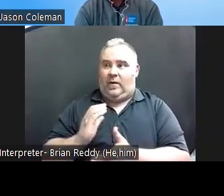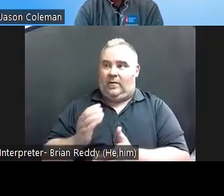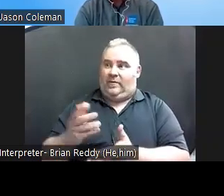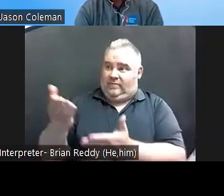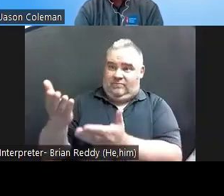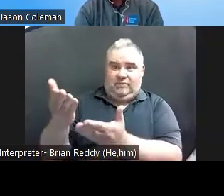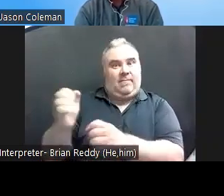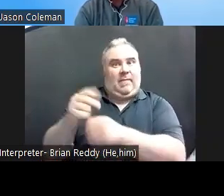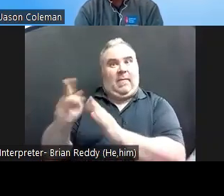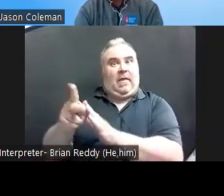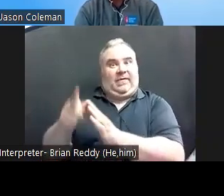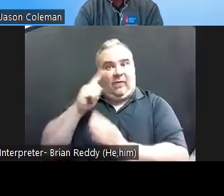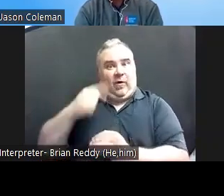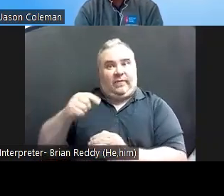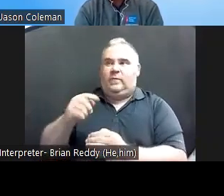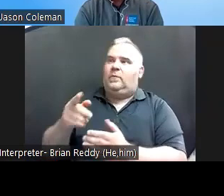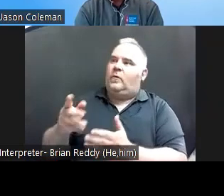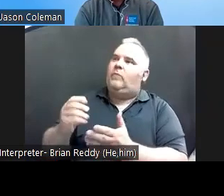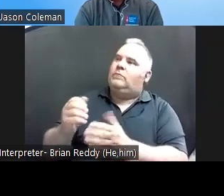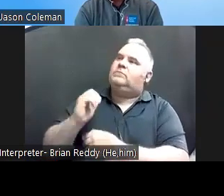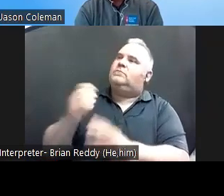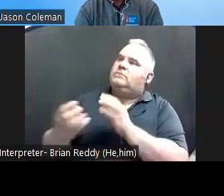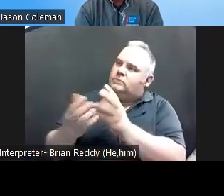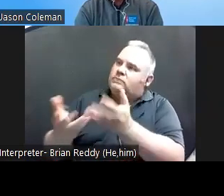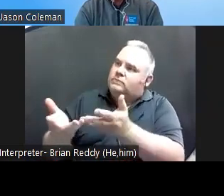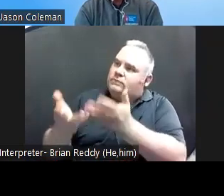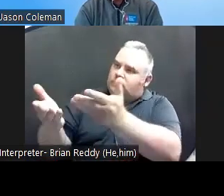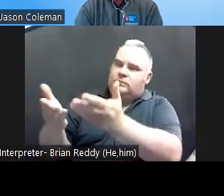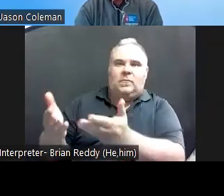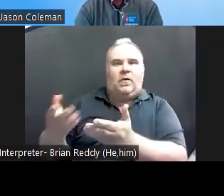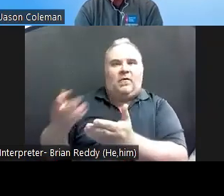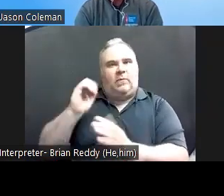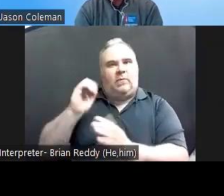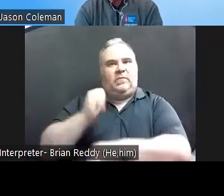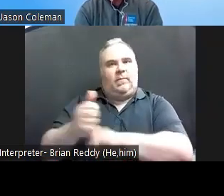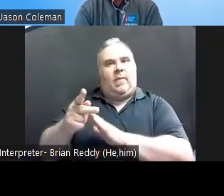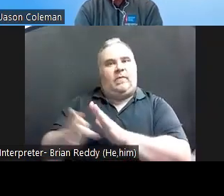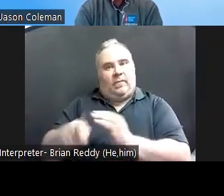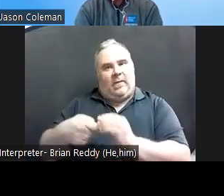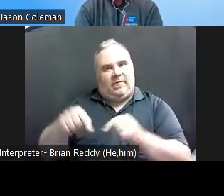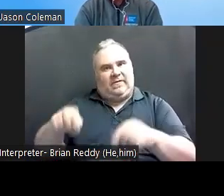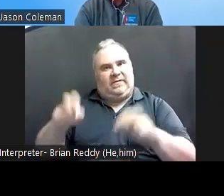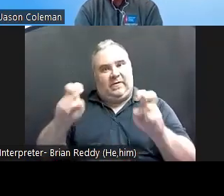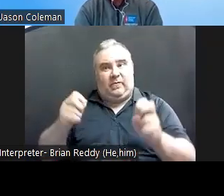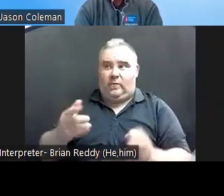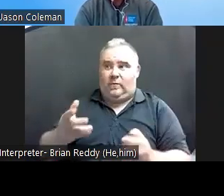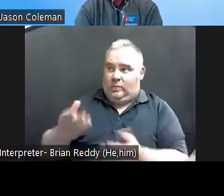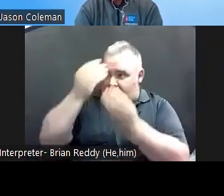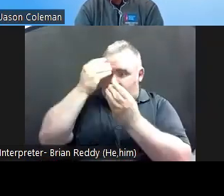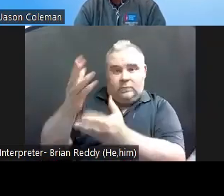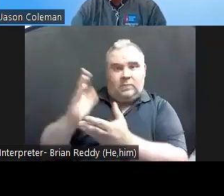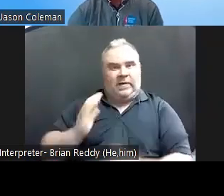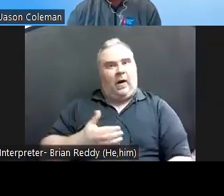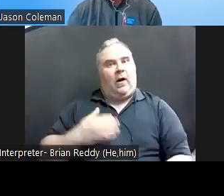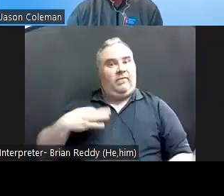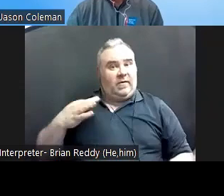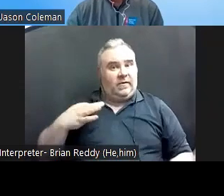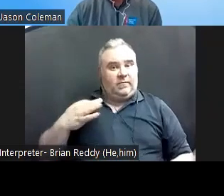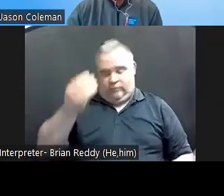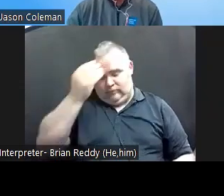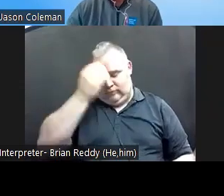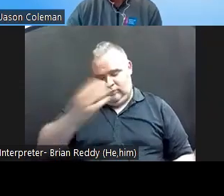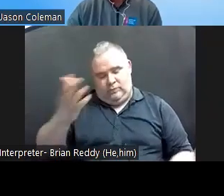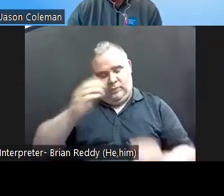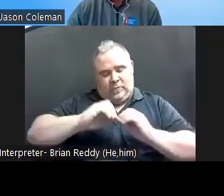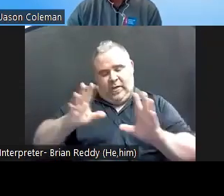policymakers structure programs to address these issues. We want our voices heard, and our volunteers speak loud and